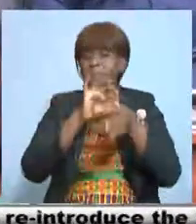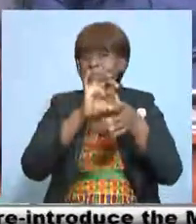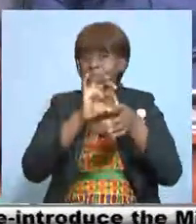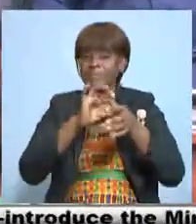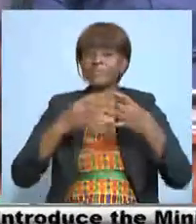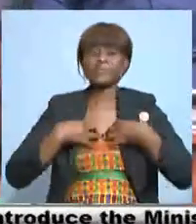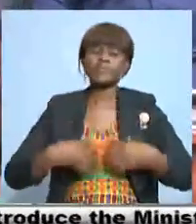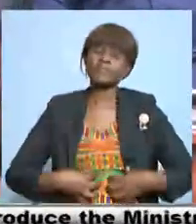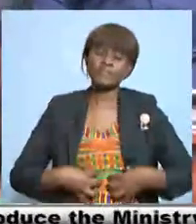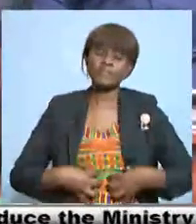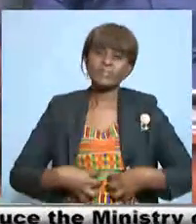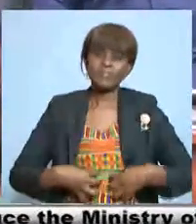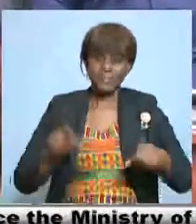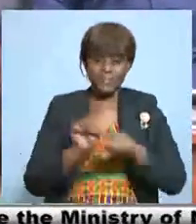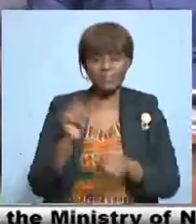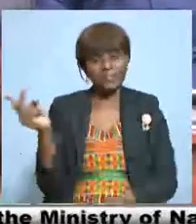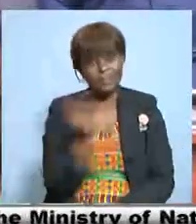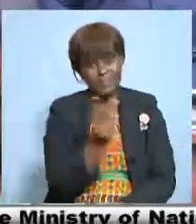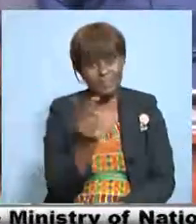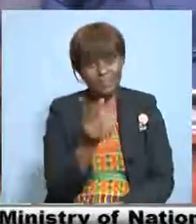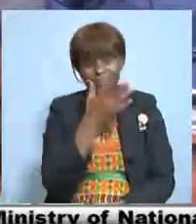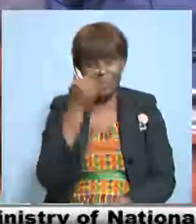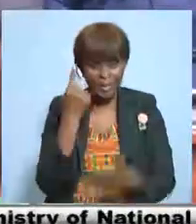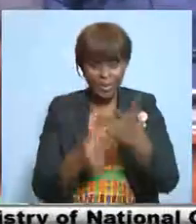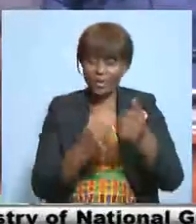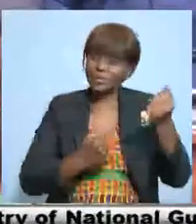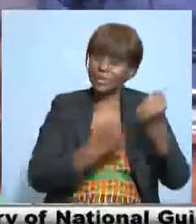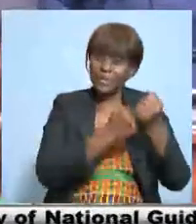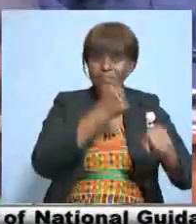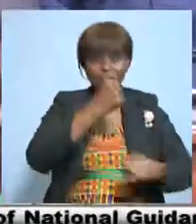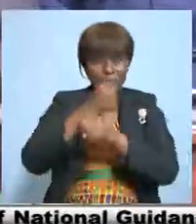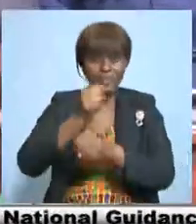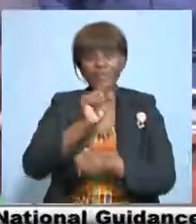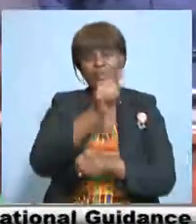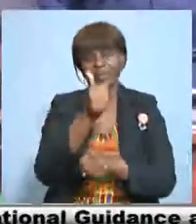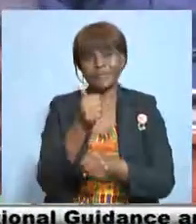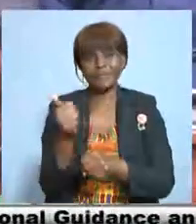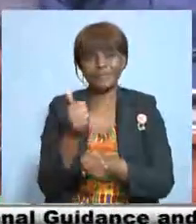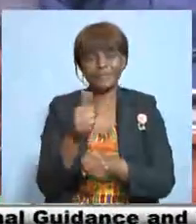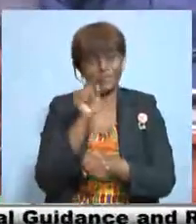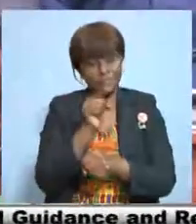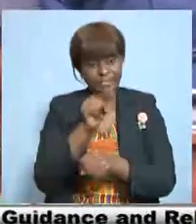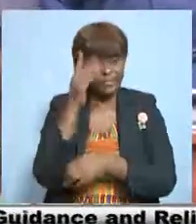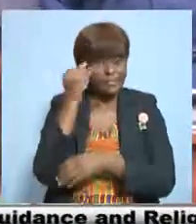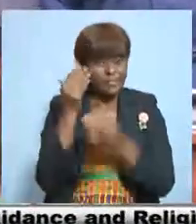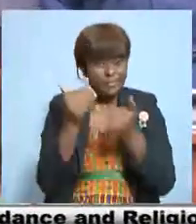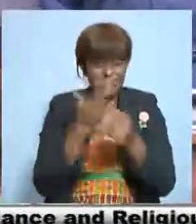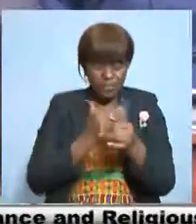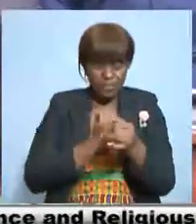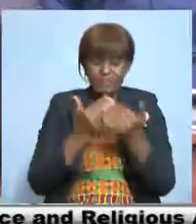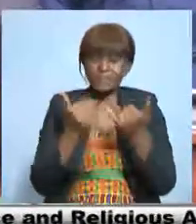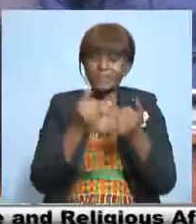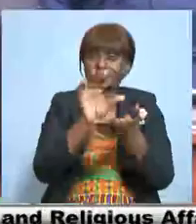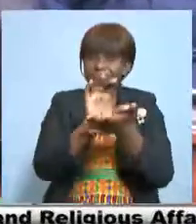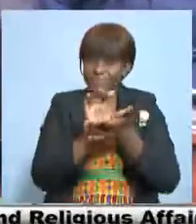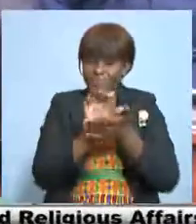body. Yes. The two are supposed to complement each other. That is why, and I want to borrow